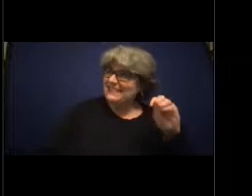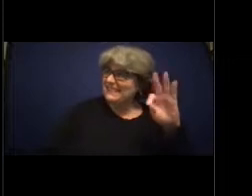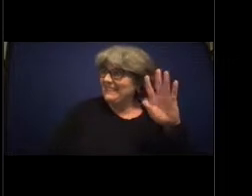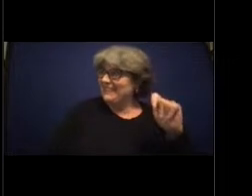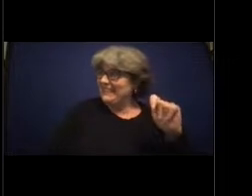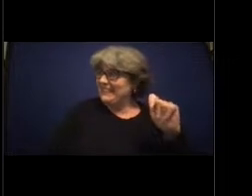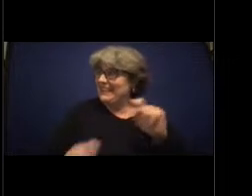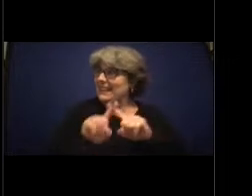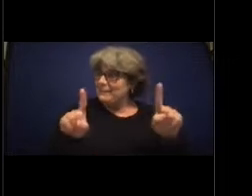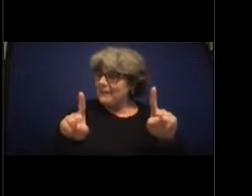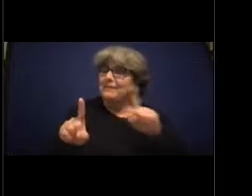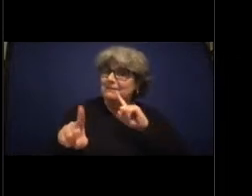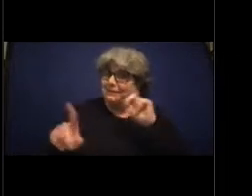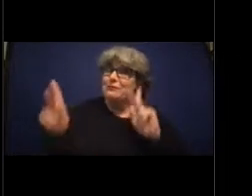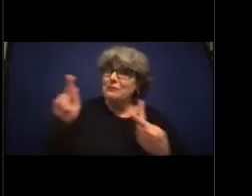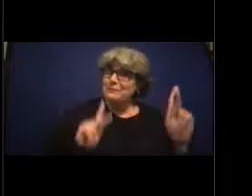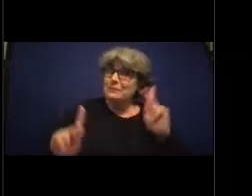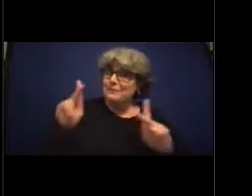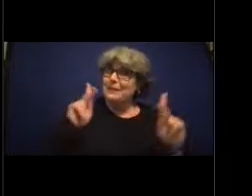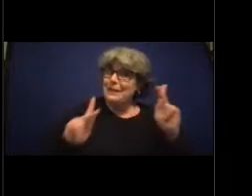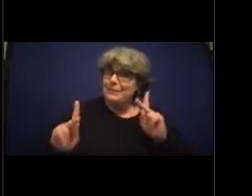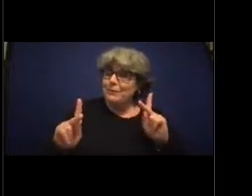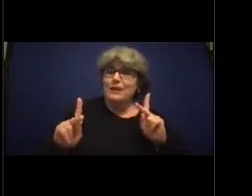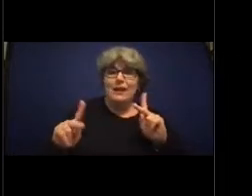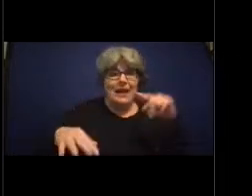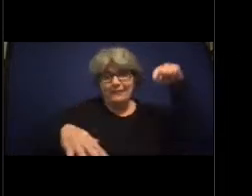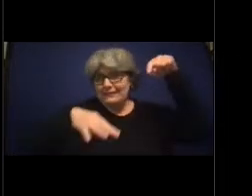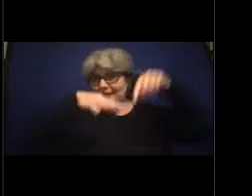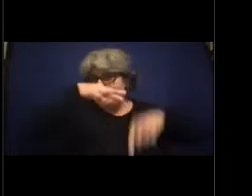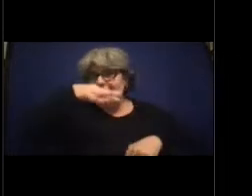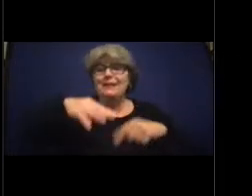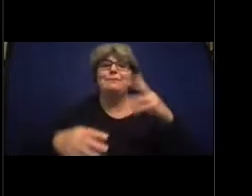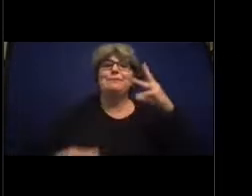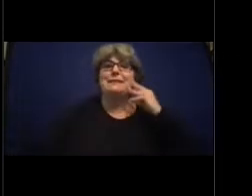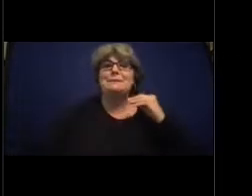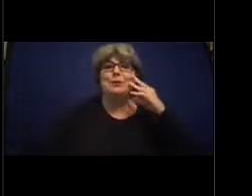But there's definitely people that have super deep records beyond that.